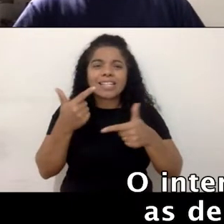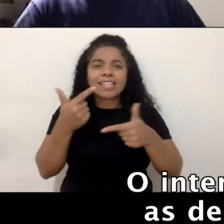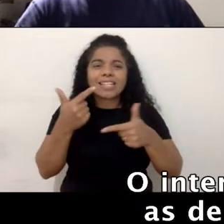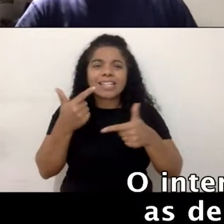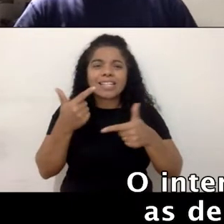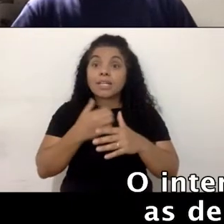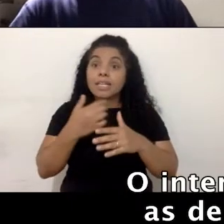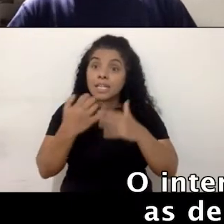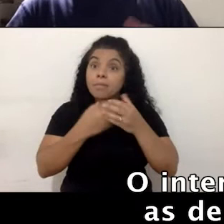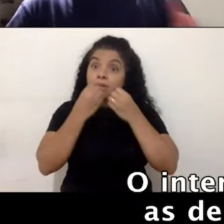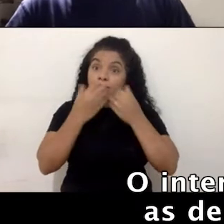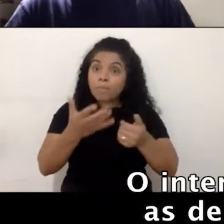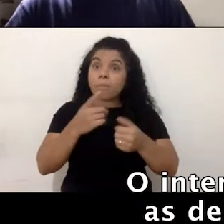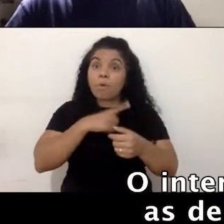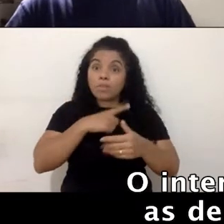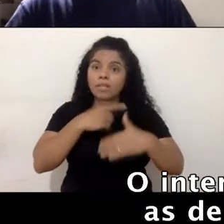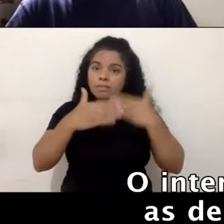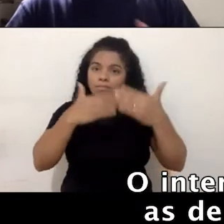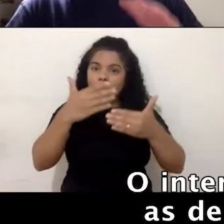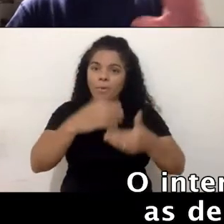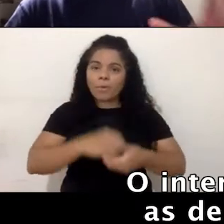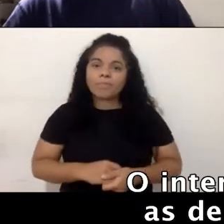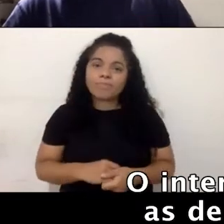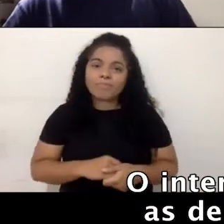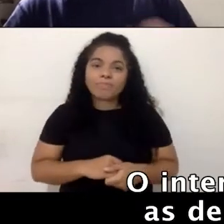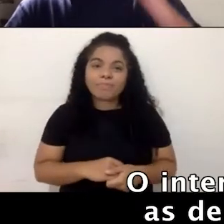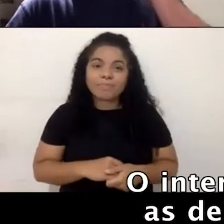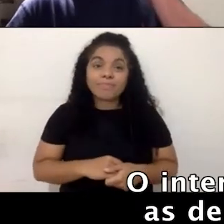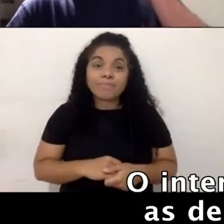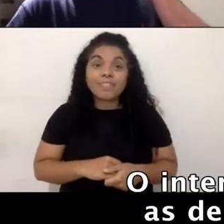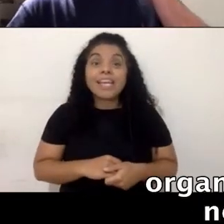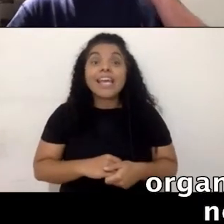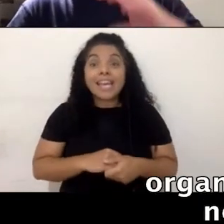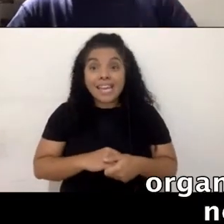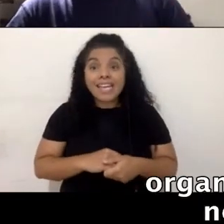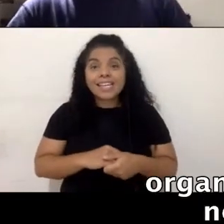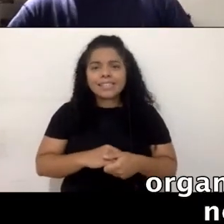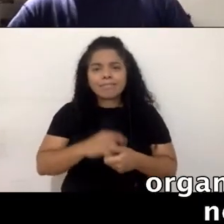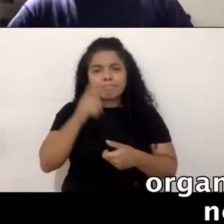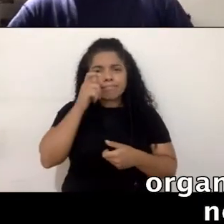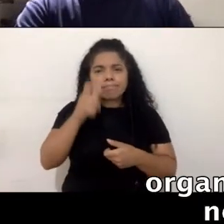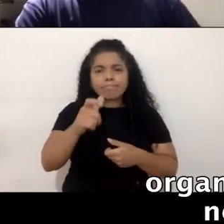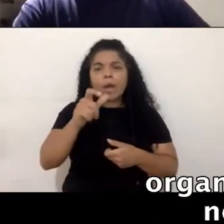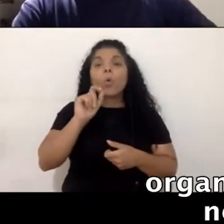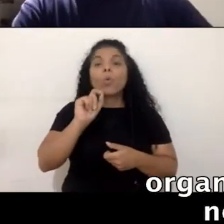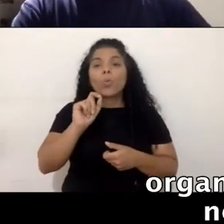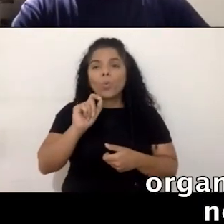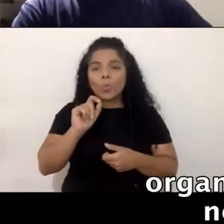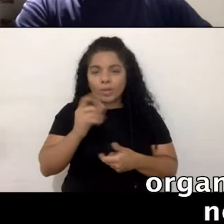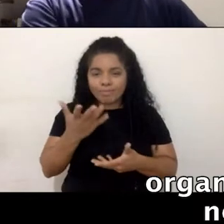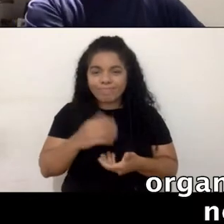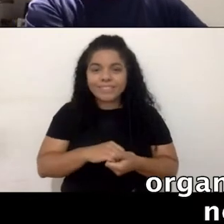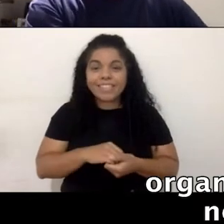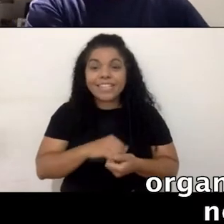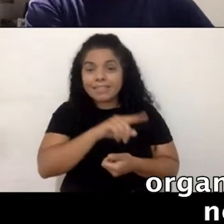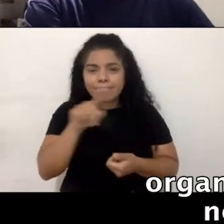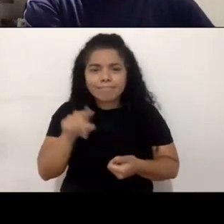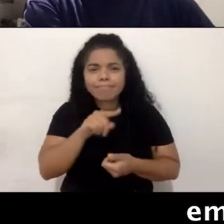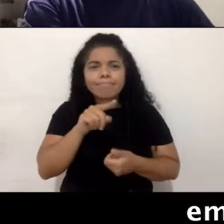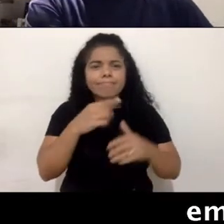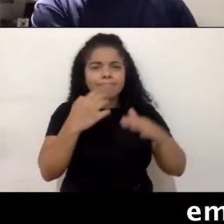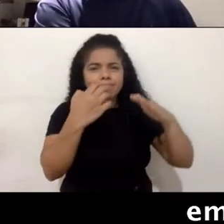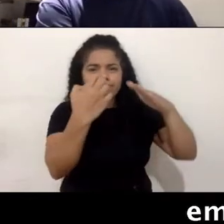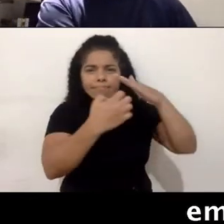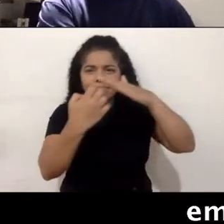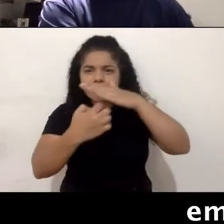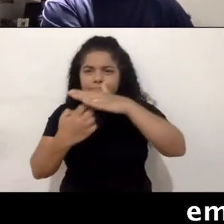And an interesting thing is that they found that the highest performers, again, those organizations which perform very highly in terms of their business outcomes,